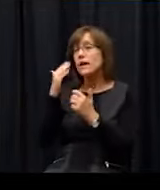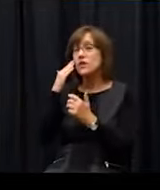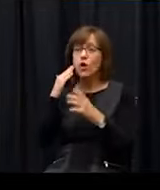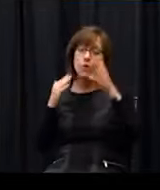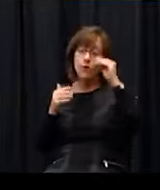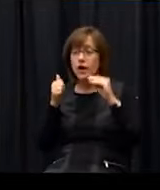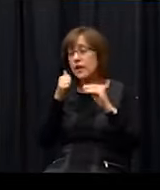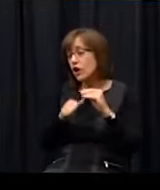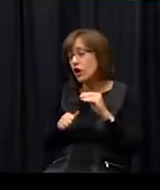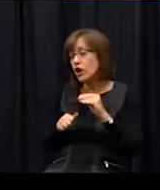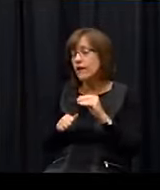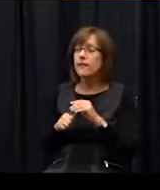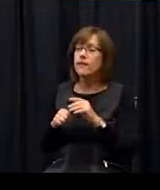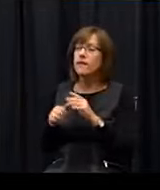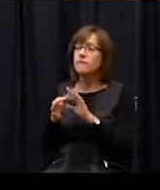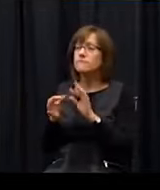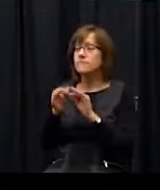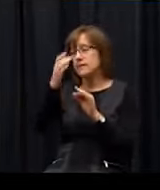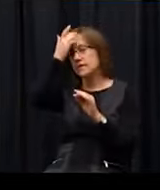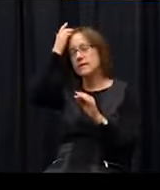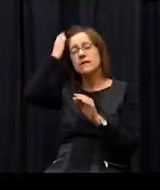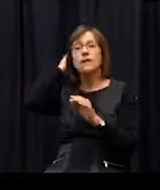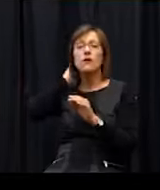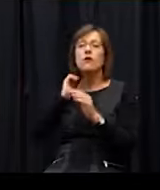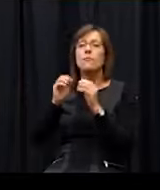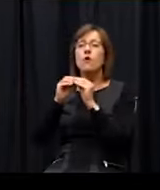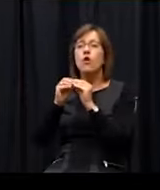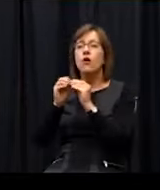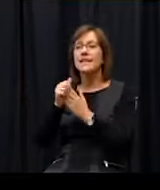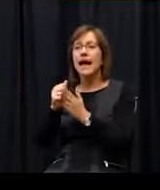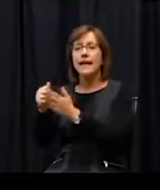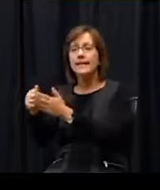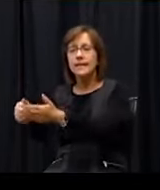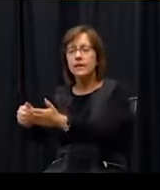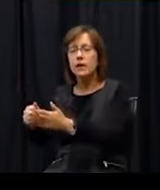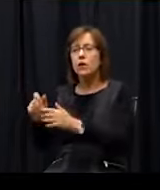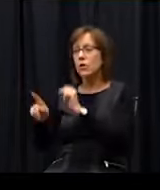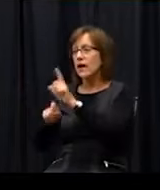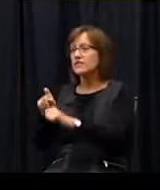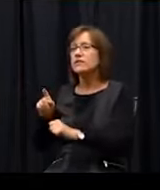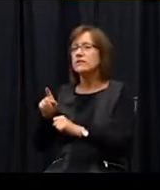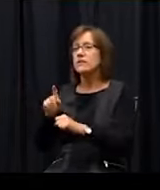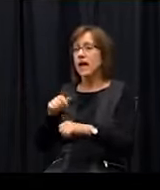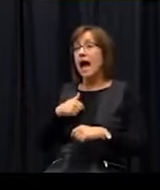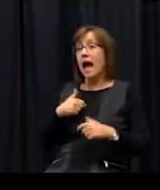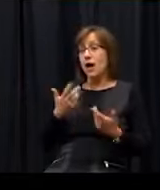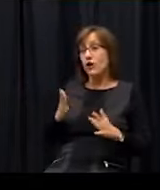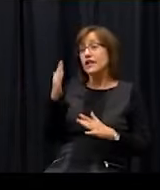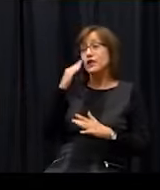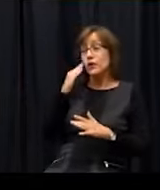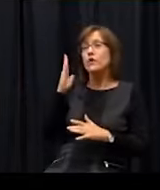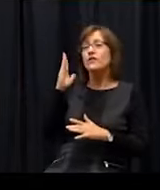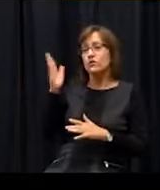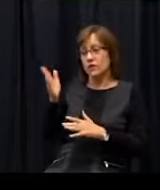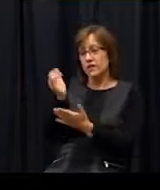Or, more of the guiding questions based on the fact I already knew it was going to be a person,